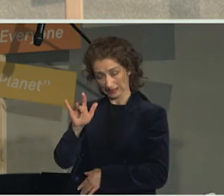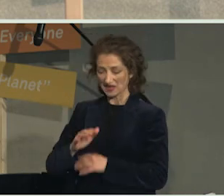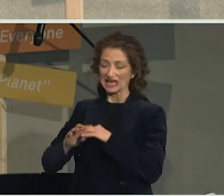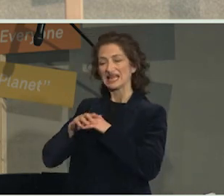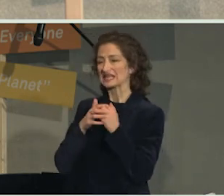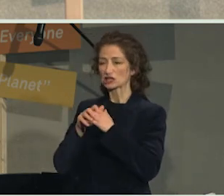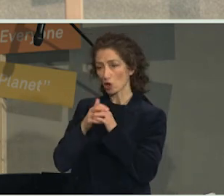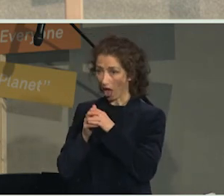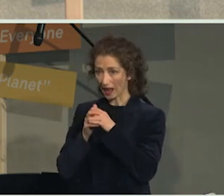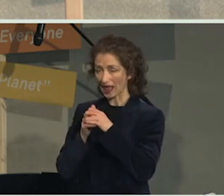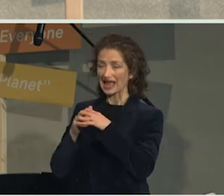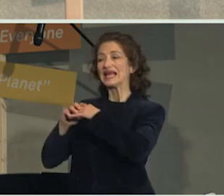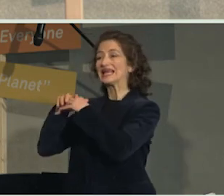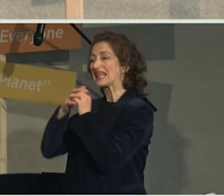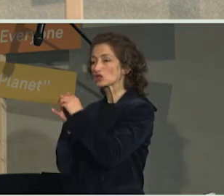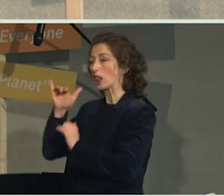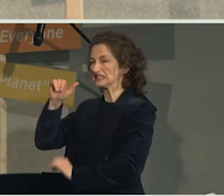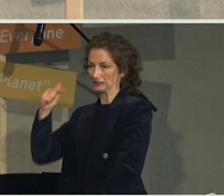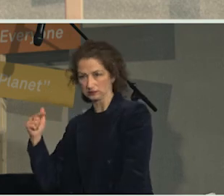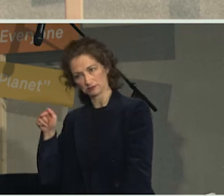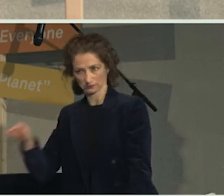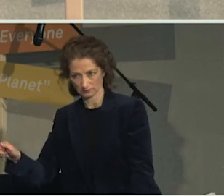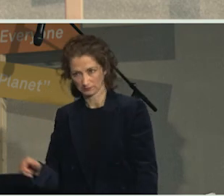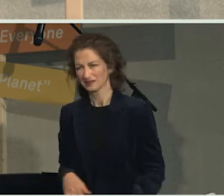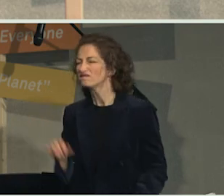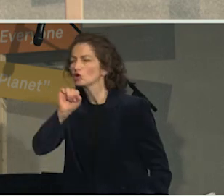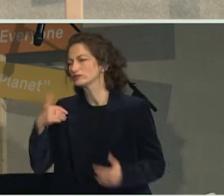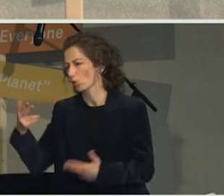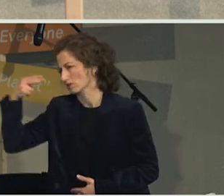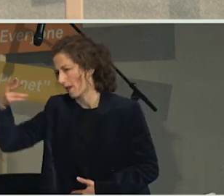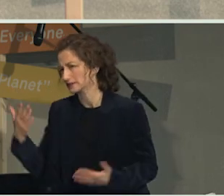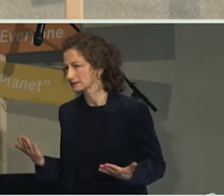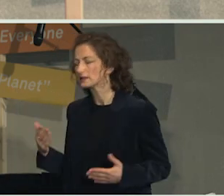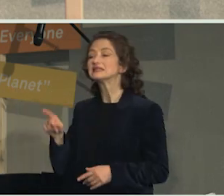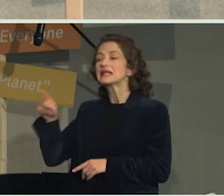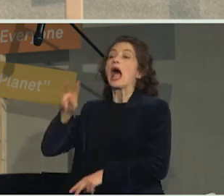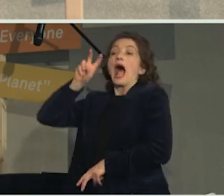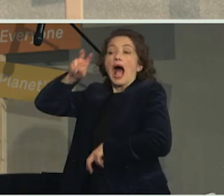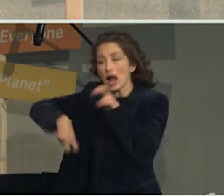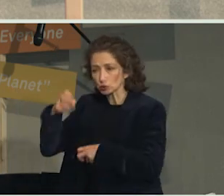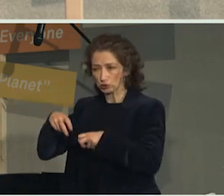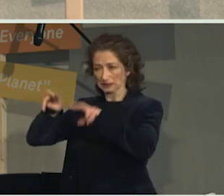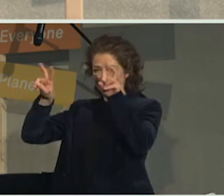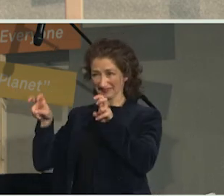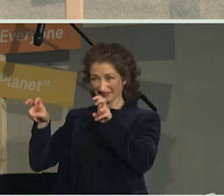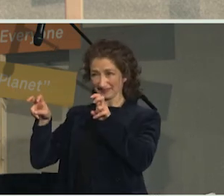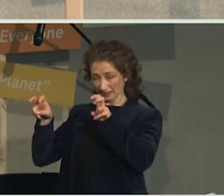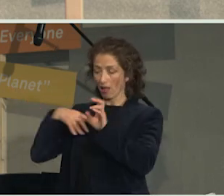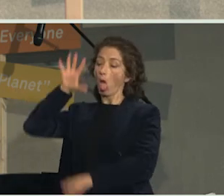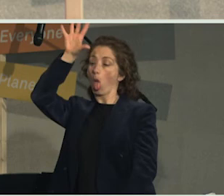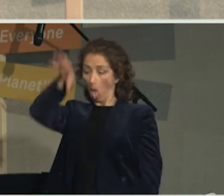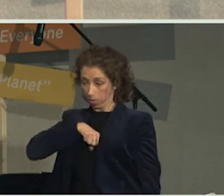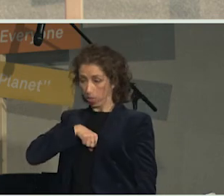anti-intersectionalists, they're increasingly using intersectionality to advance their own bold performance of race and